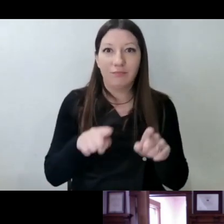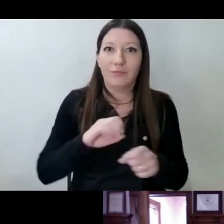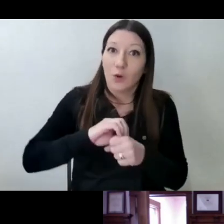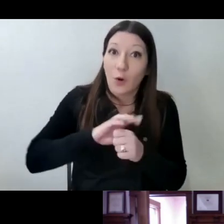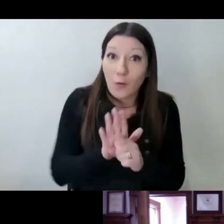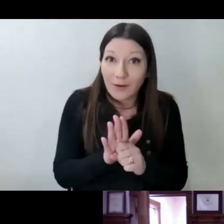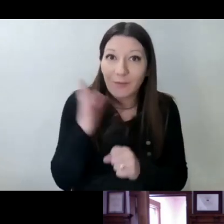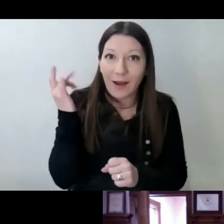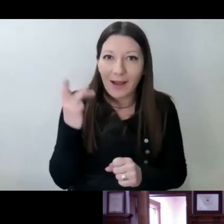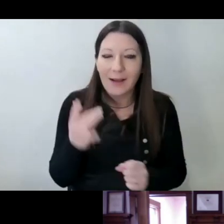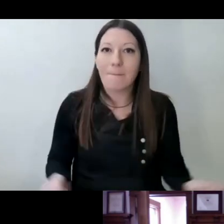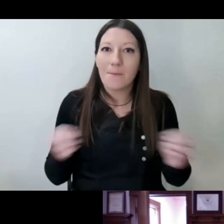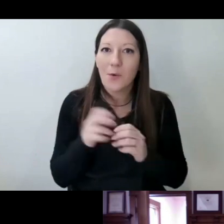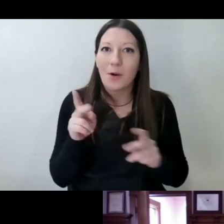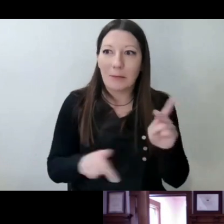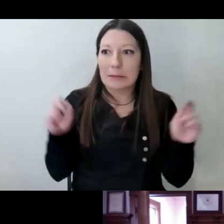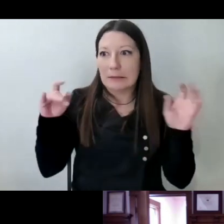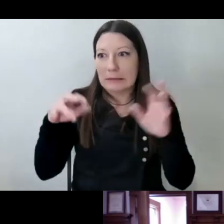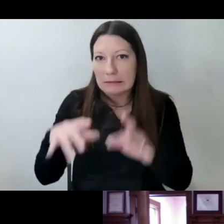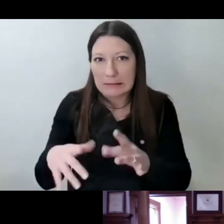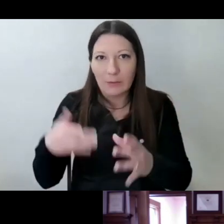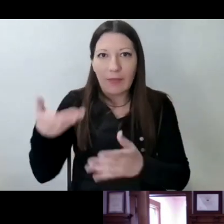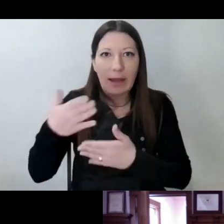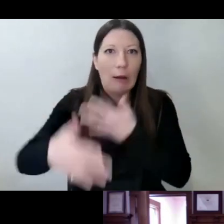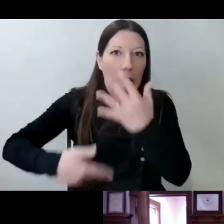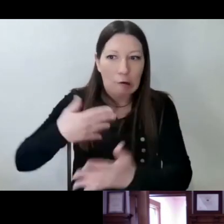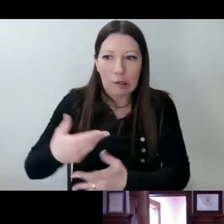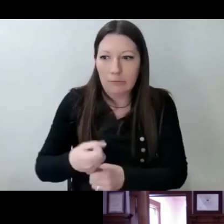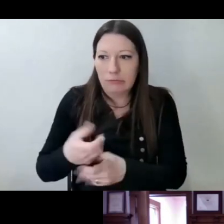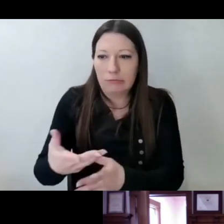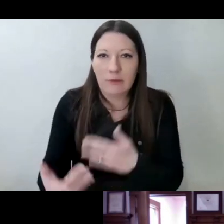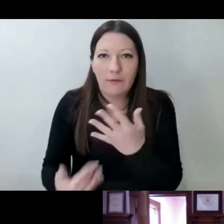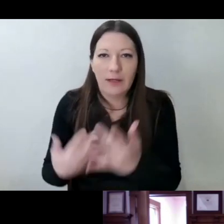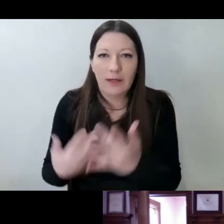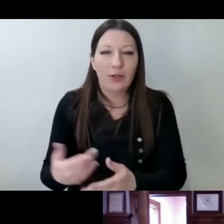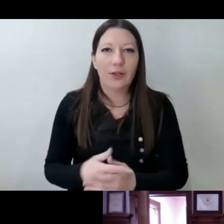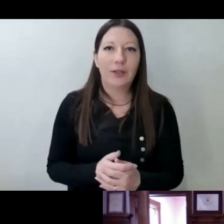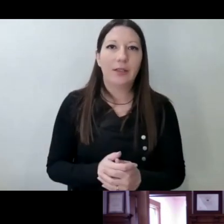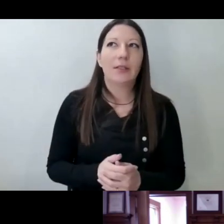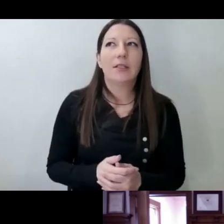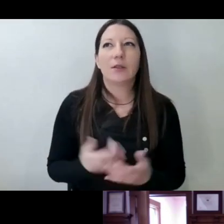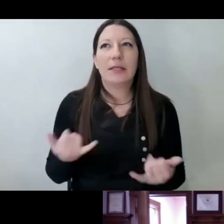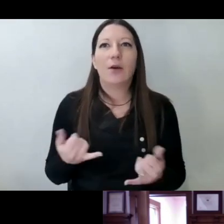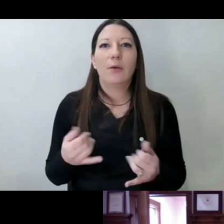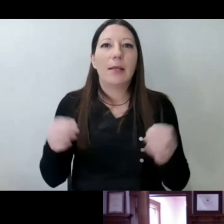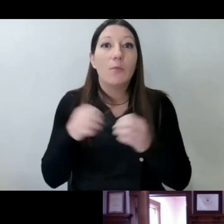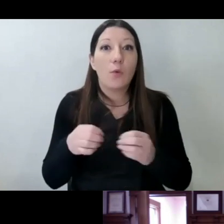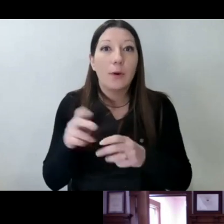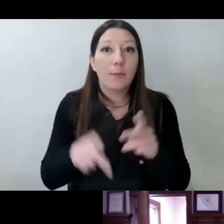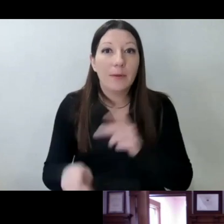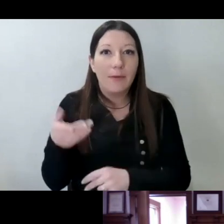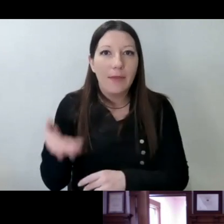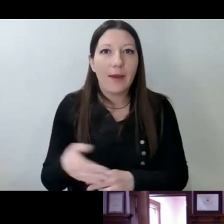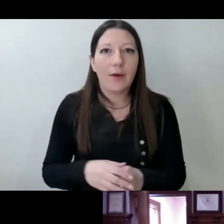aren't maybe familiar with kind of like the practices of being in like backcountry areas, or that are littering a lot more. Like fires are being started